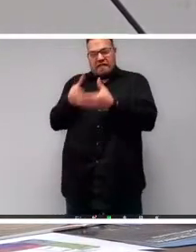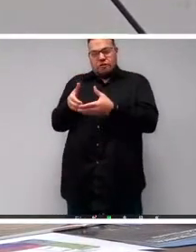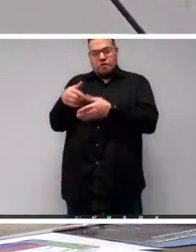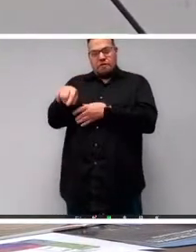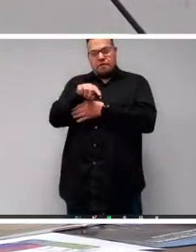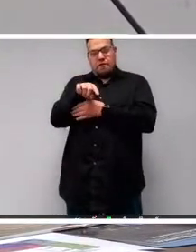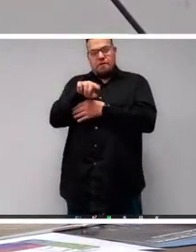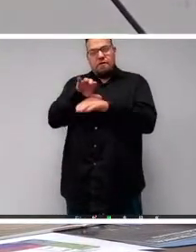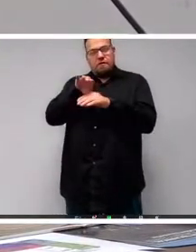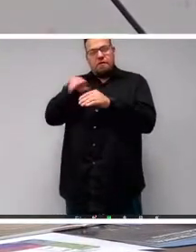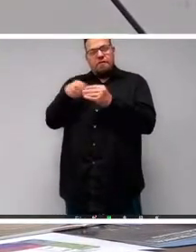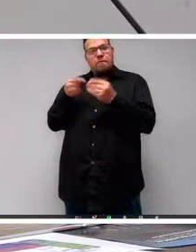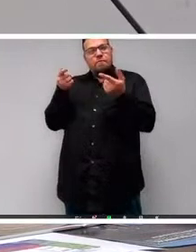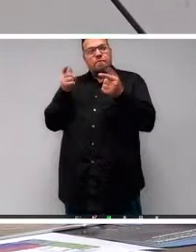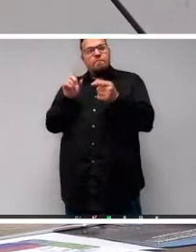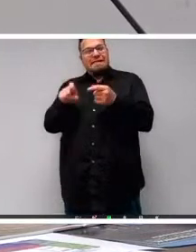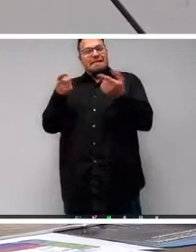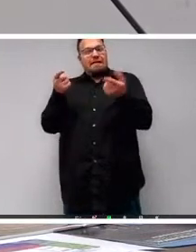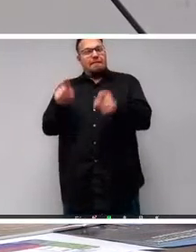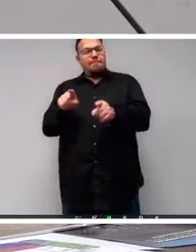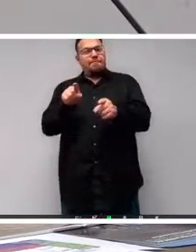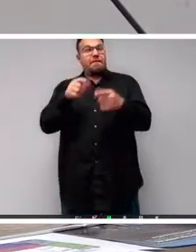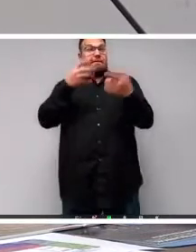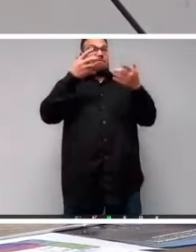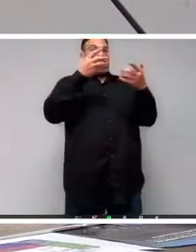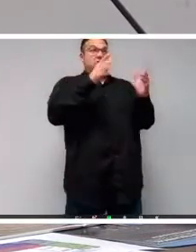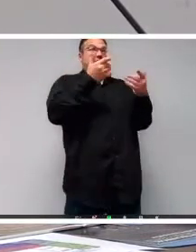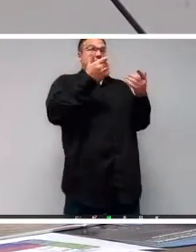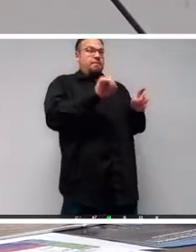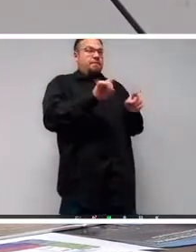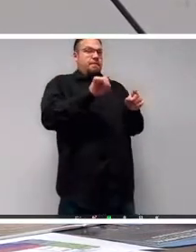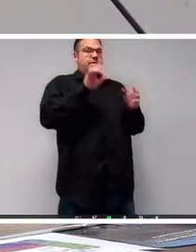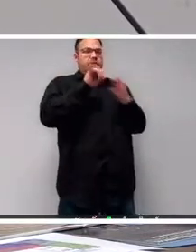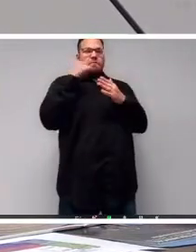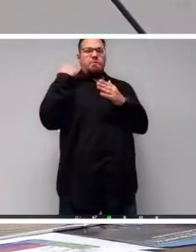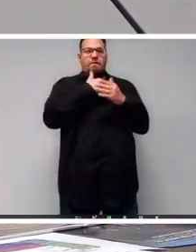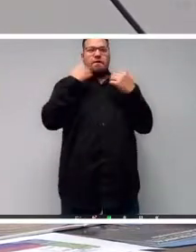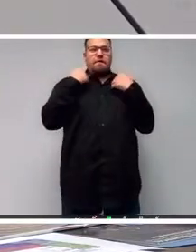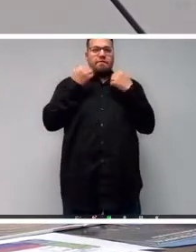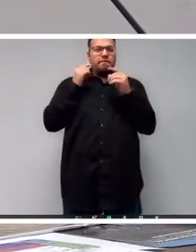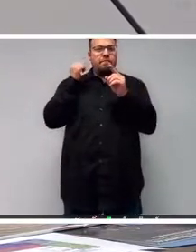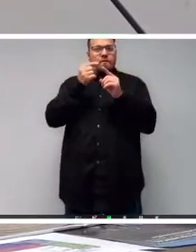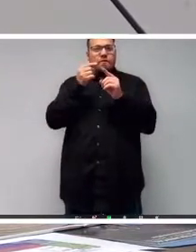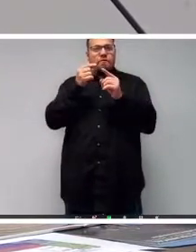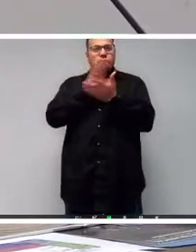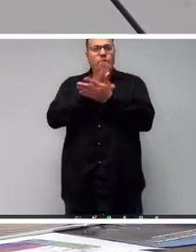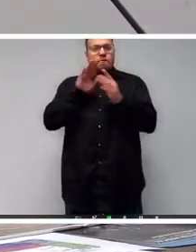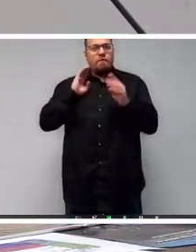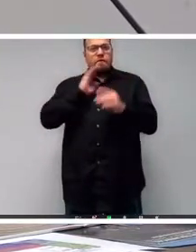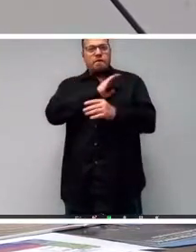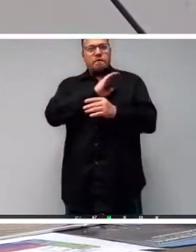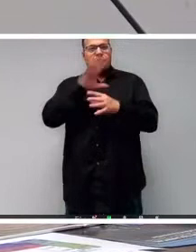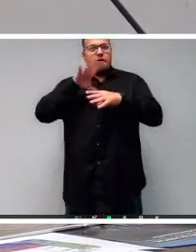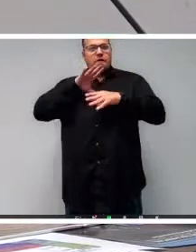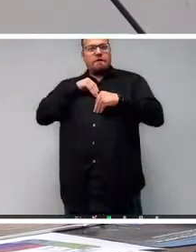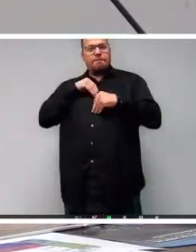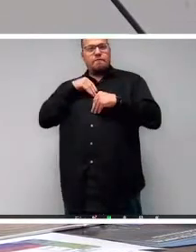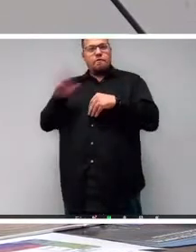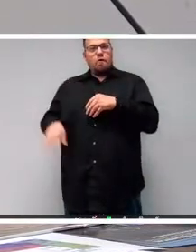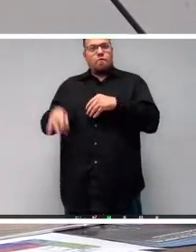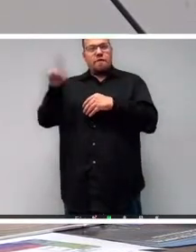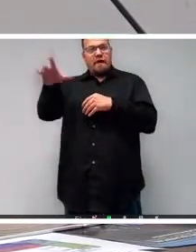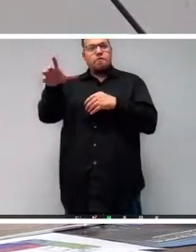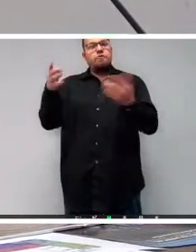what needs to happen and what has happened to get us to a point that the school board can accept donations. So